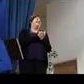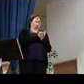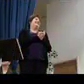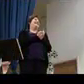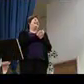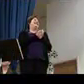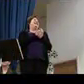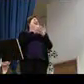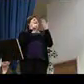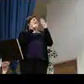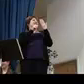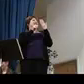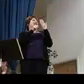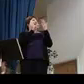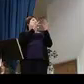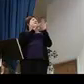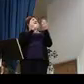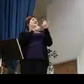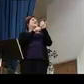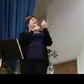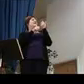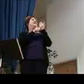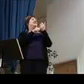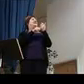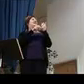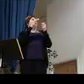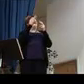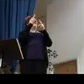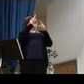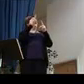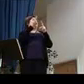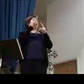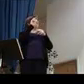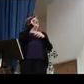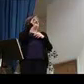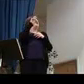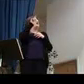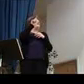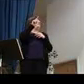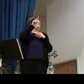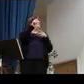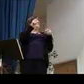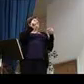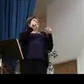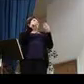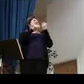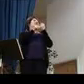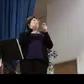Cheryl L. Kelly, Associate of Applied Science, Medical Assistant.